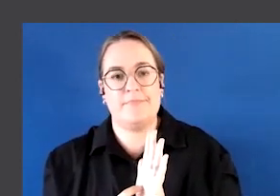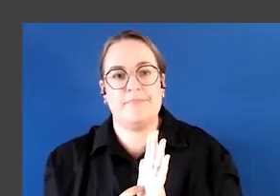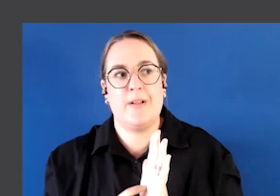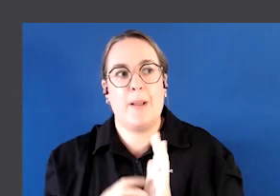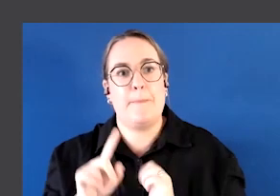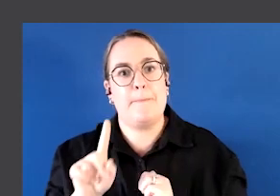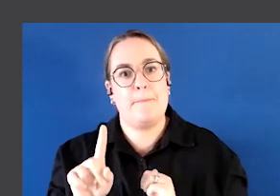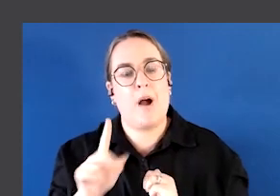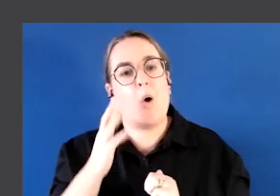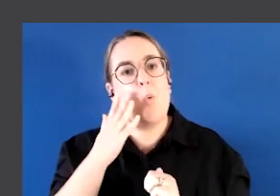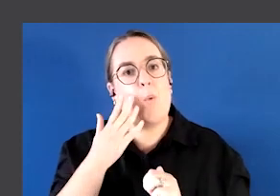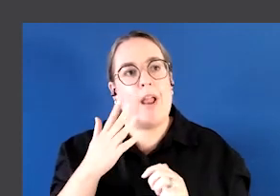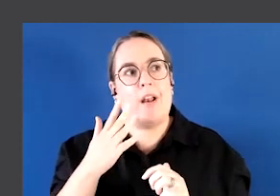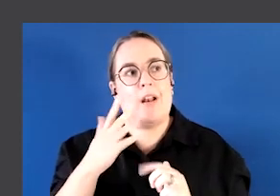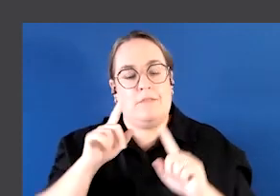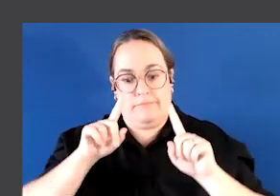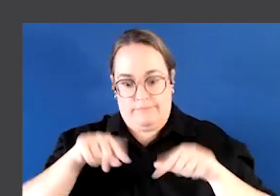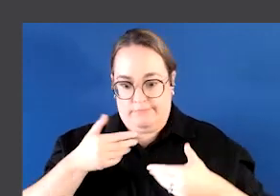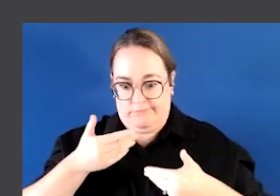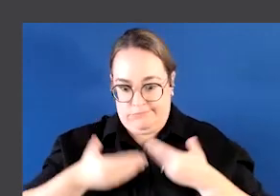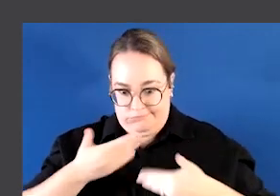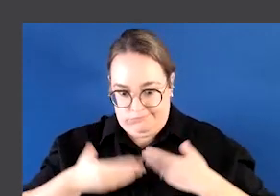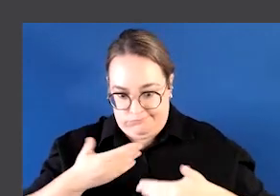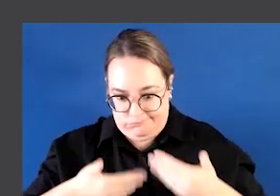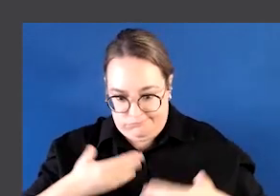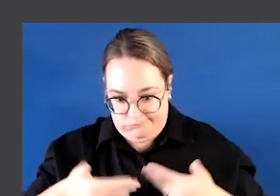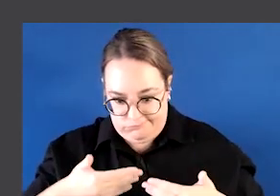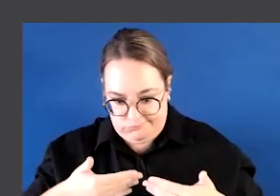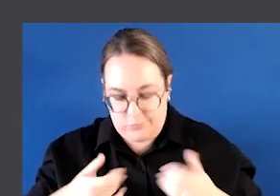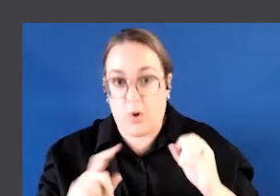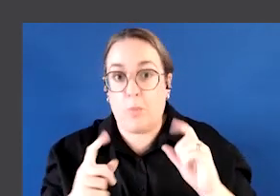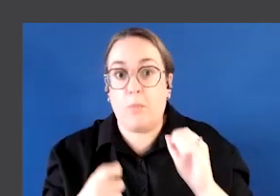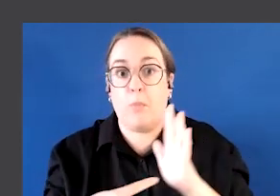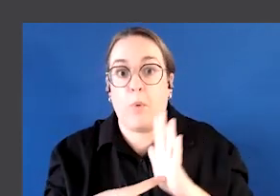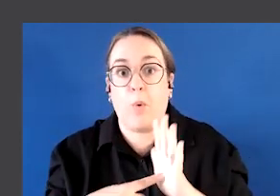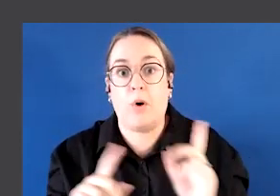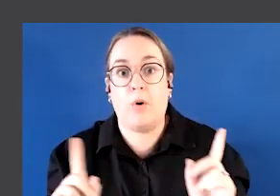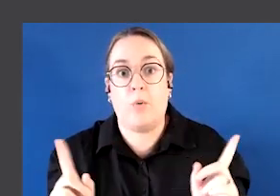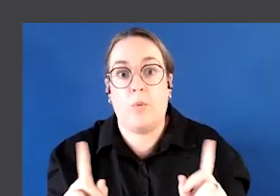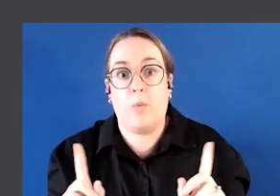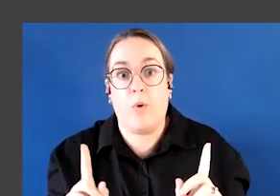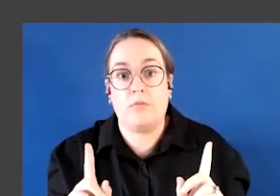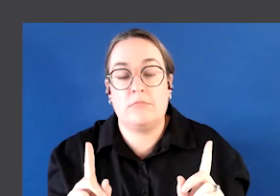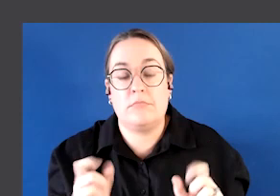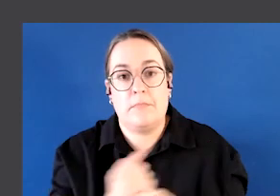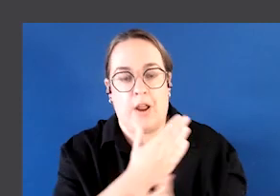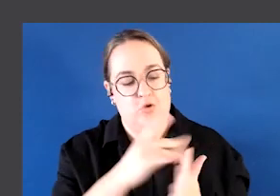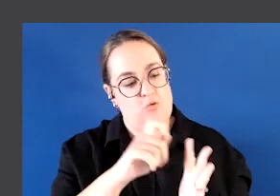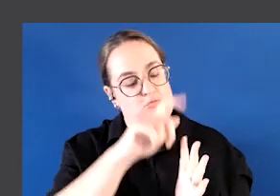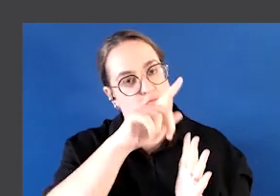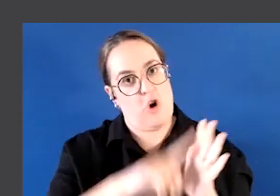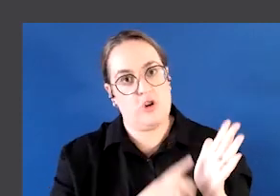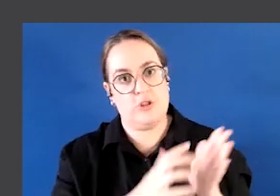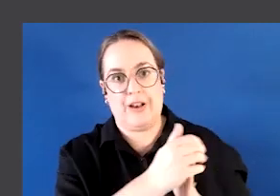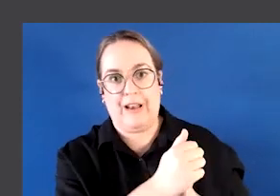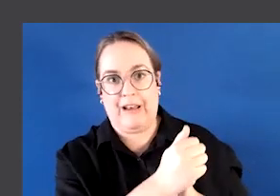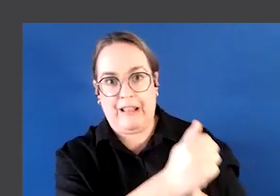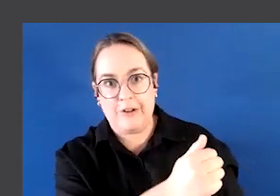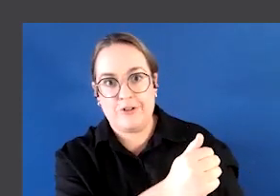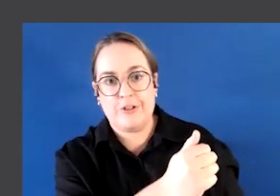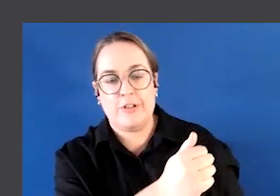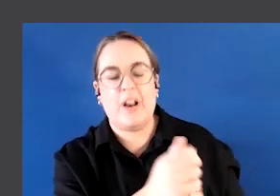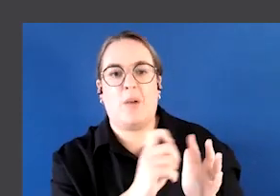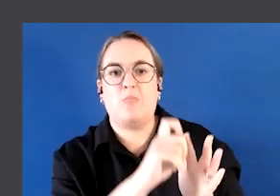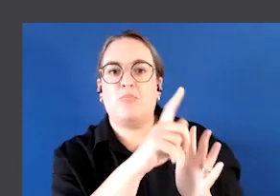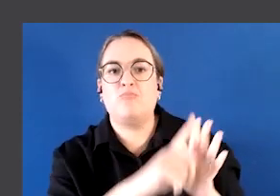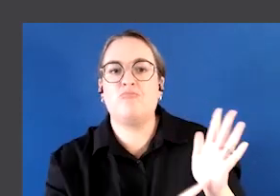guess, the point, though, is that what when the rubber hits the road, what's important are the people. So it's important that both the project